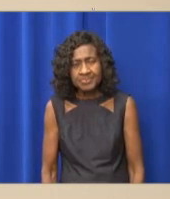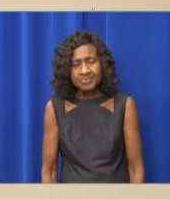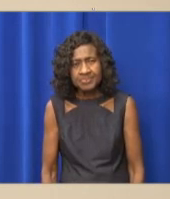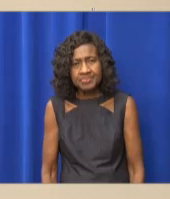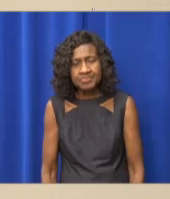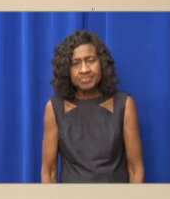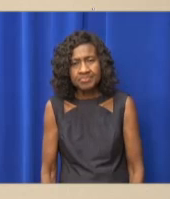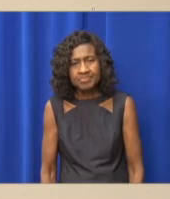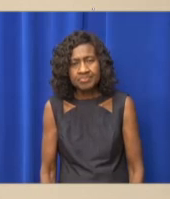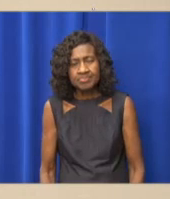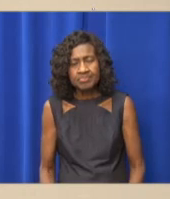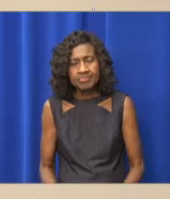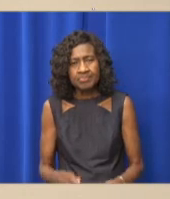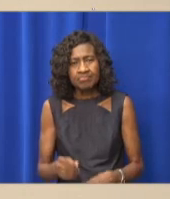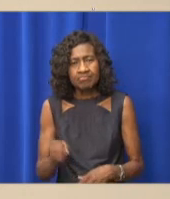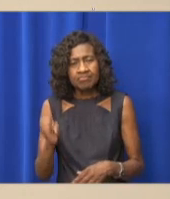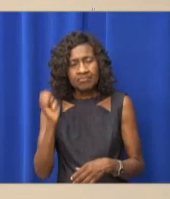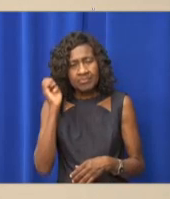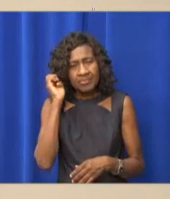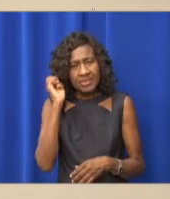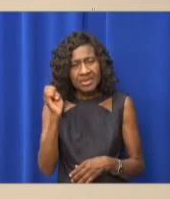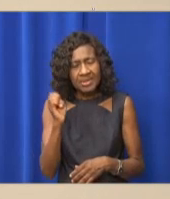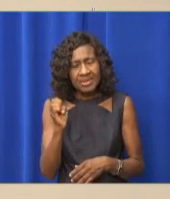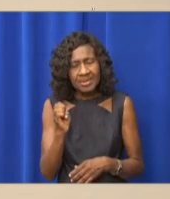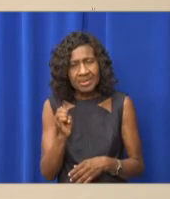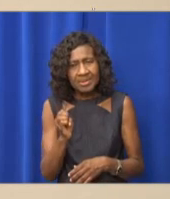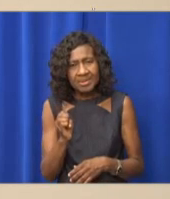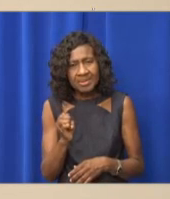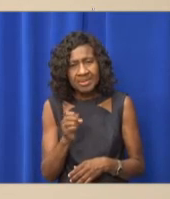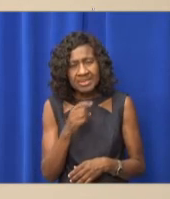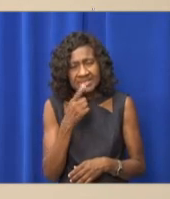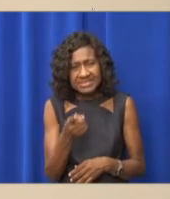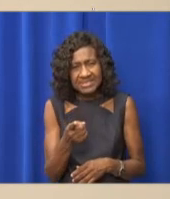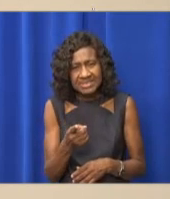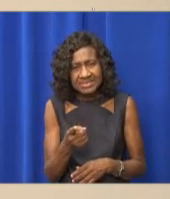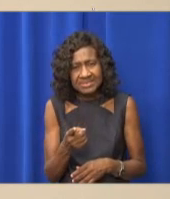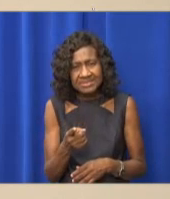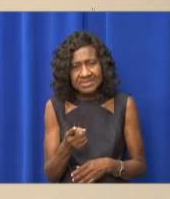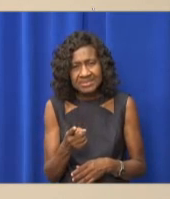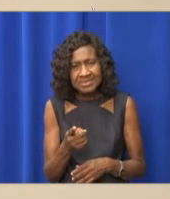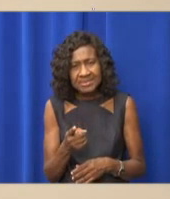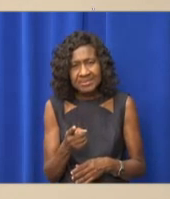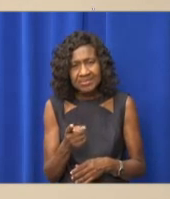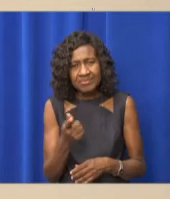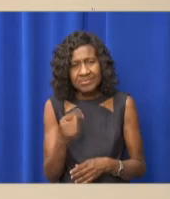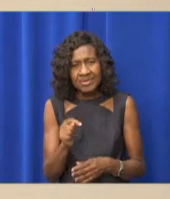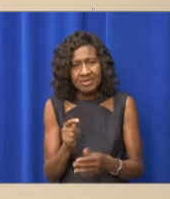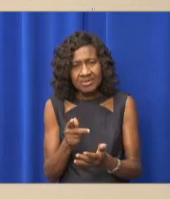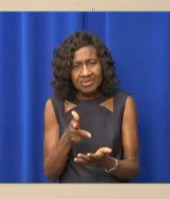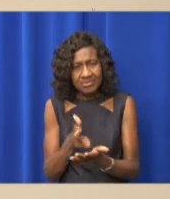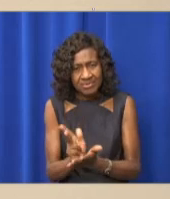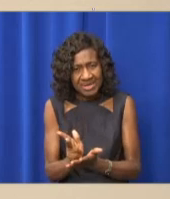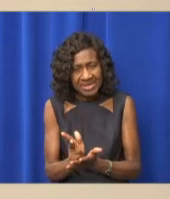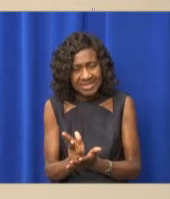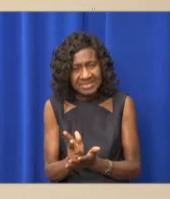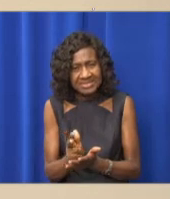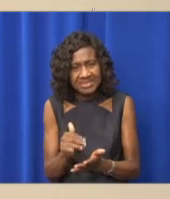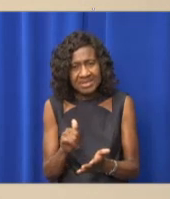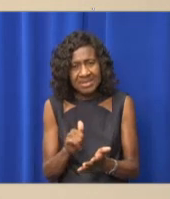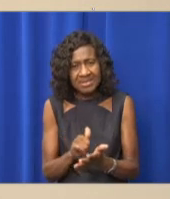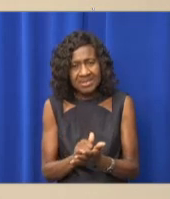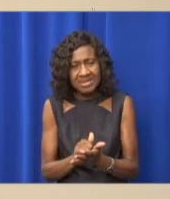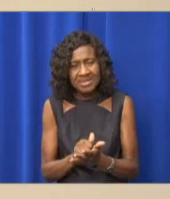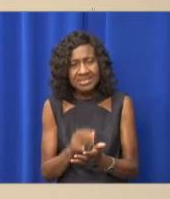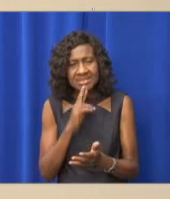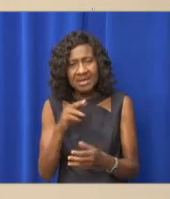What I found curious, though, is that among the many rights that are cited in much of this